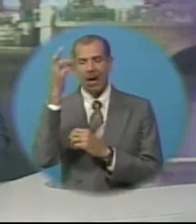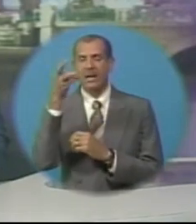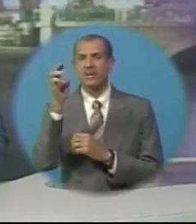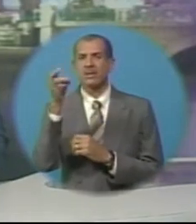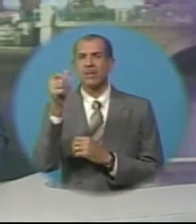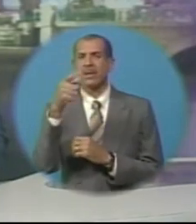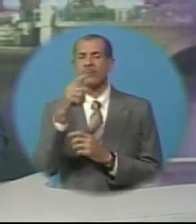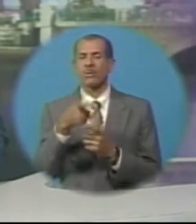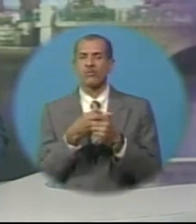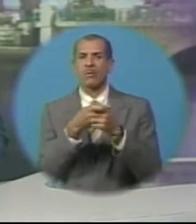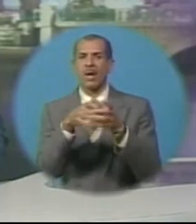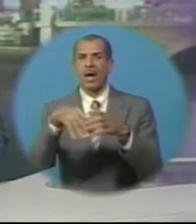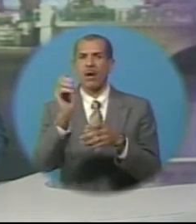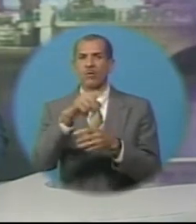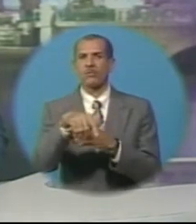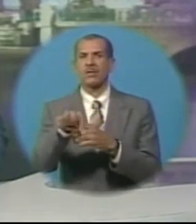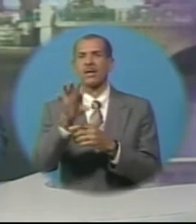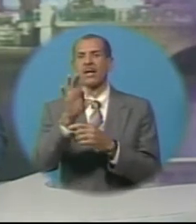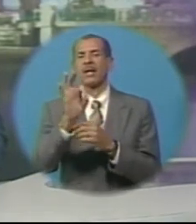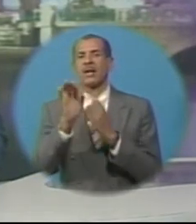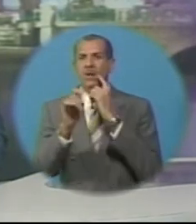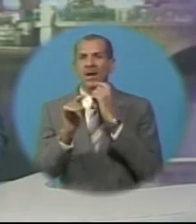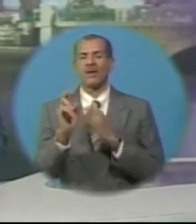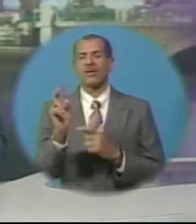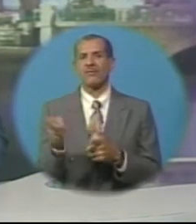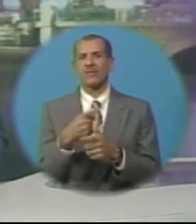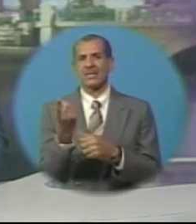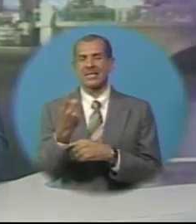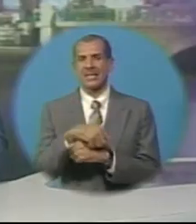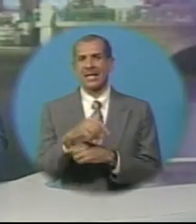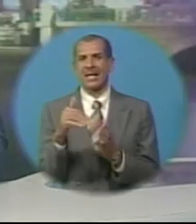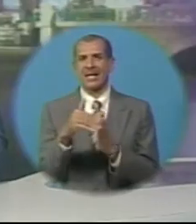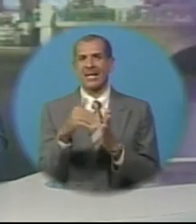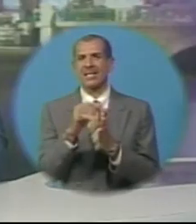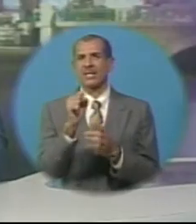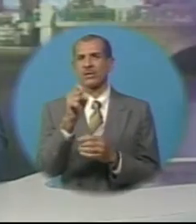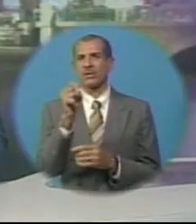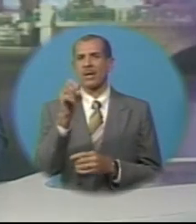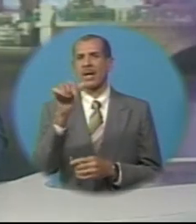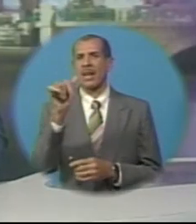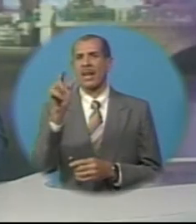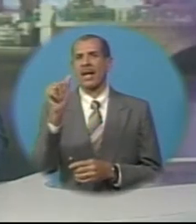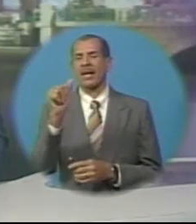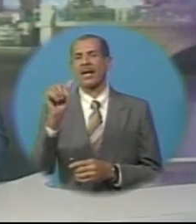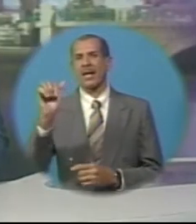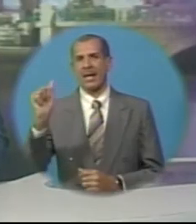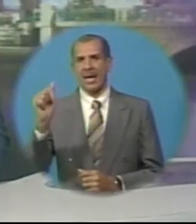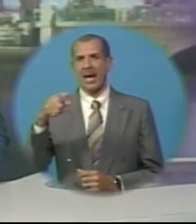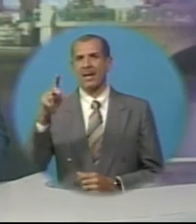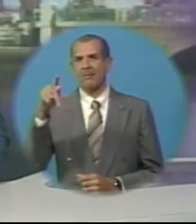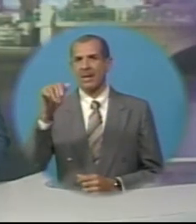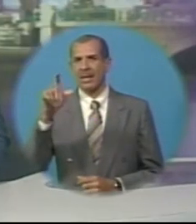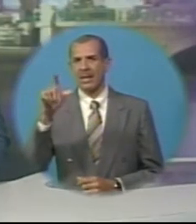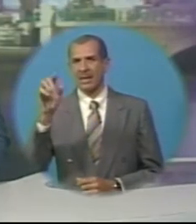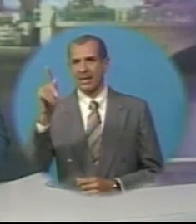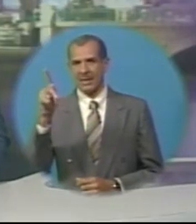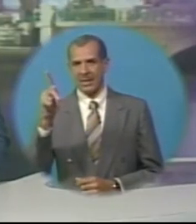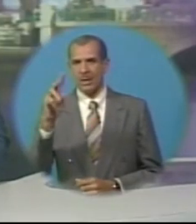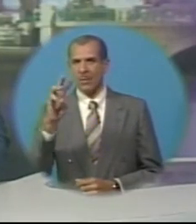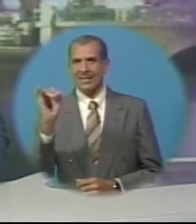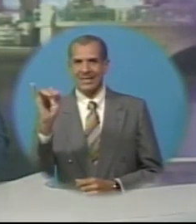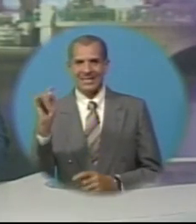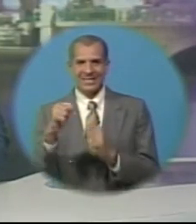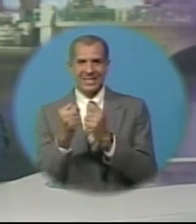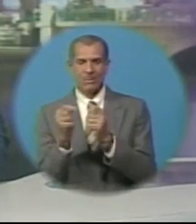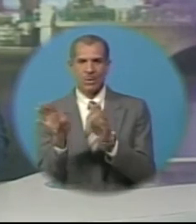for 99 on the first day of the second unofficial test against Sri Lanka A at Pallekele. Now, the West Indies A-team